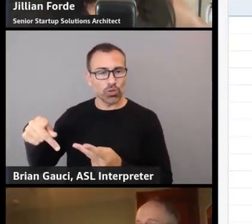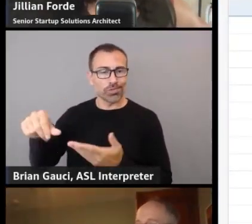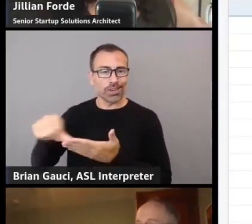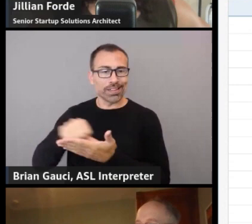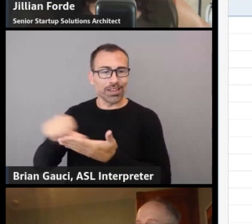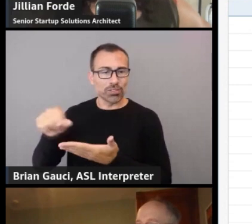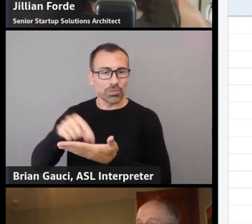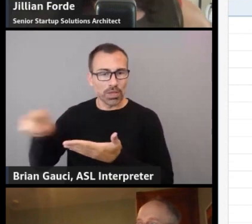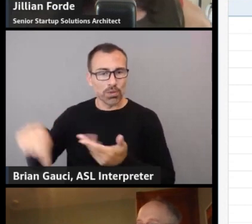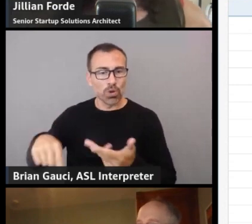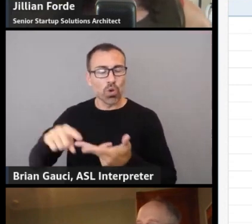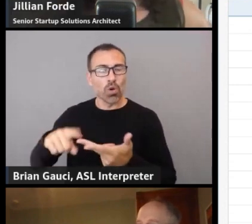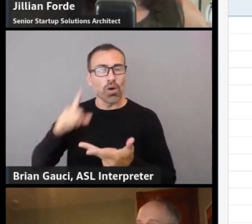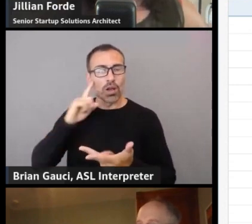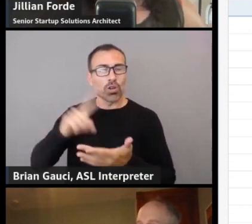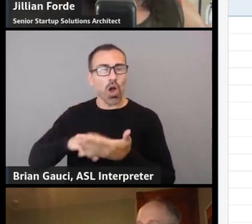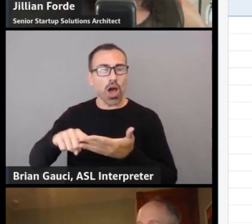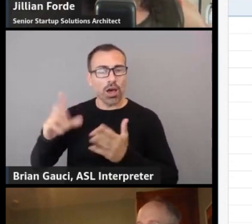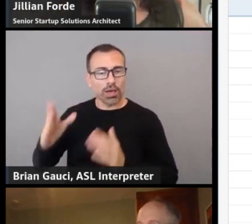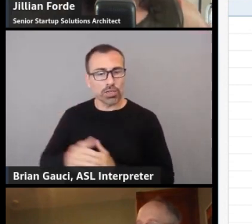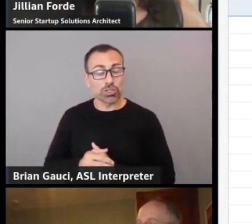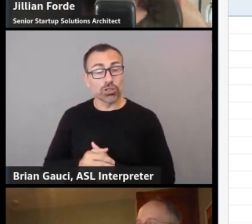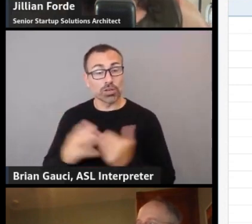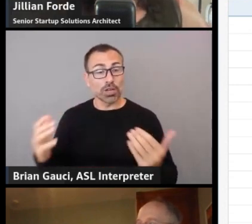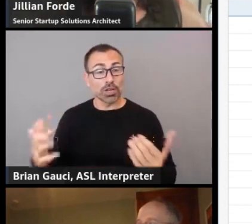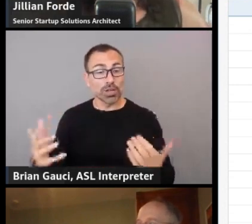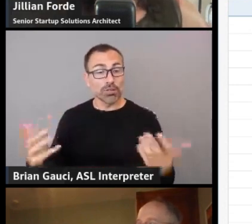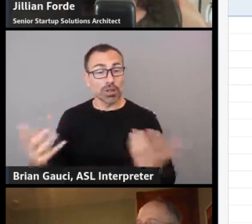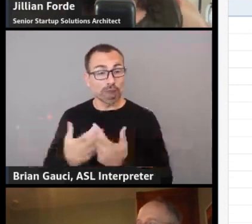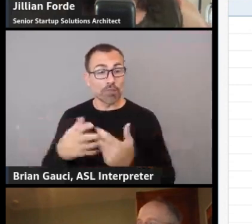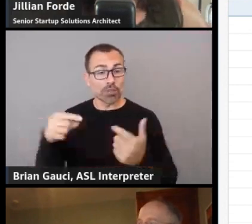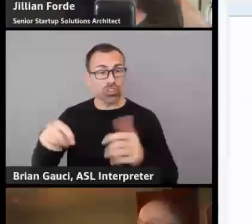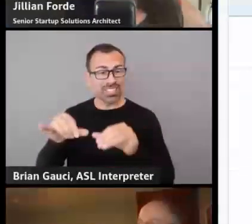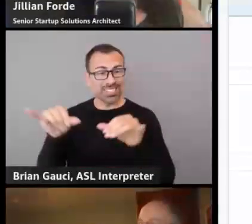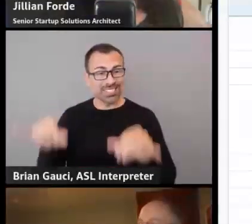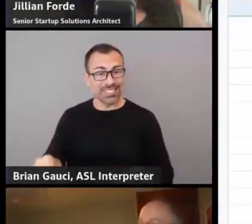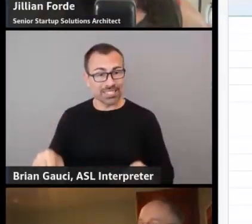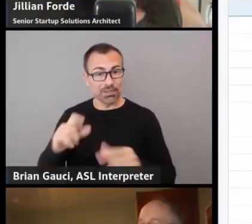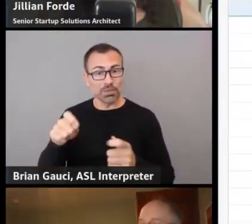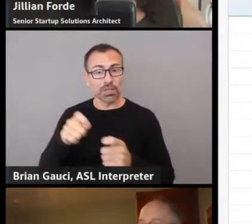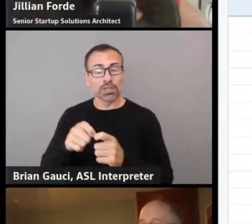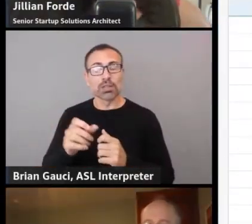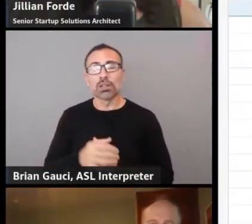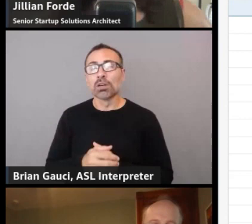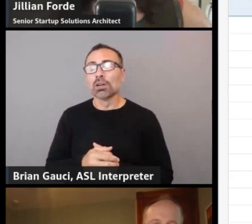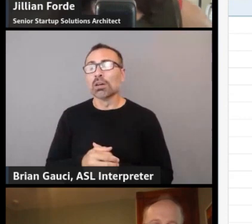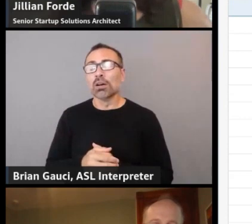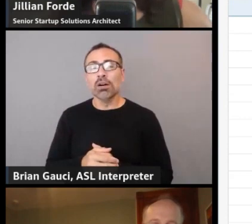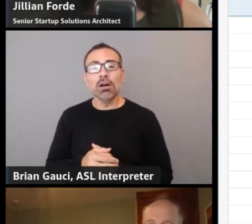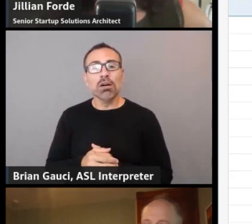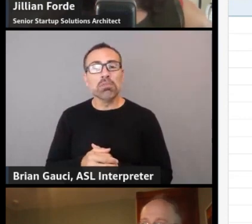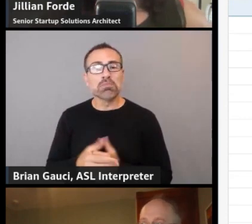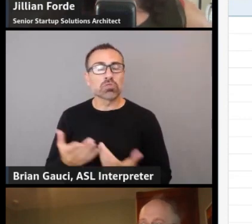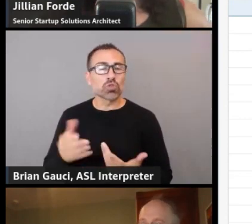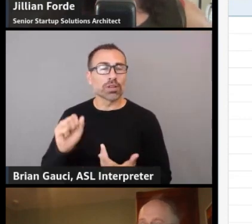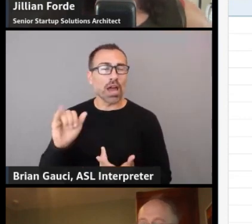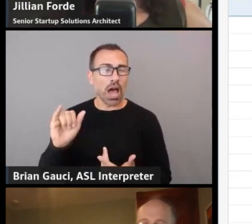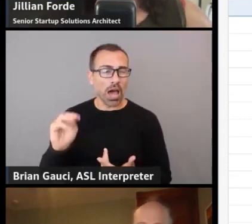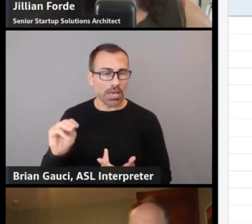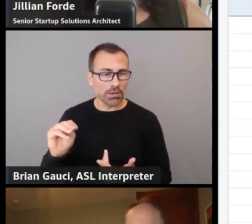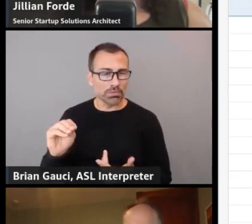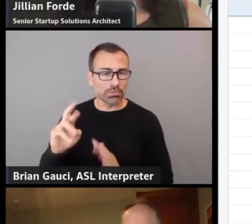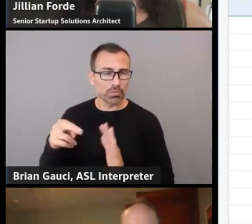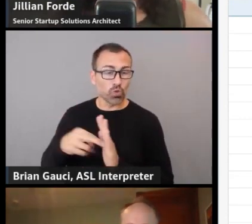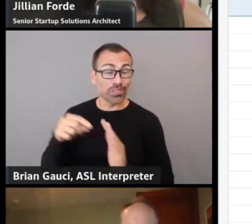to, for this particular SAP system, in this case QA, mapping it to an IAM role. So this is the point